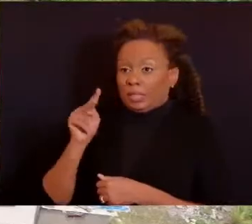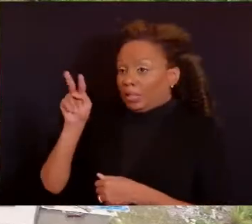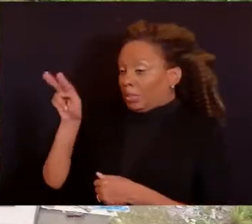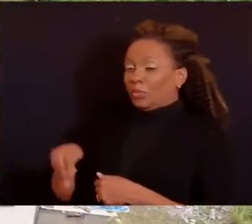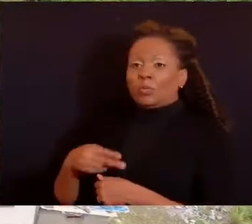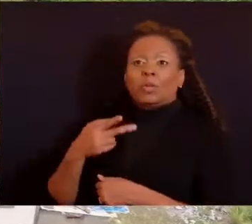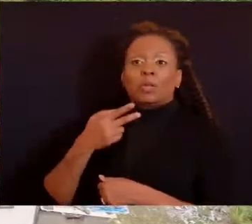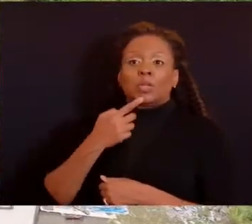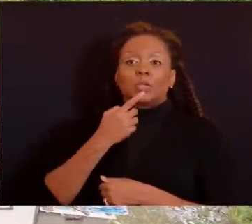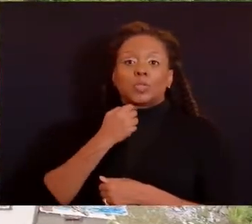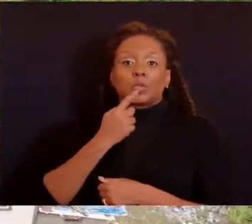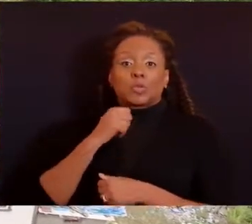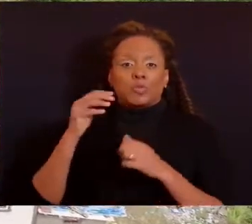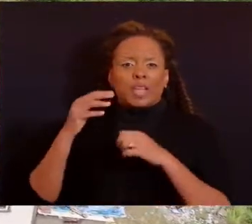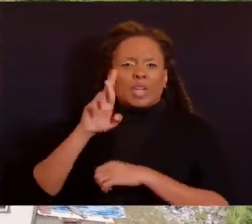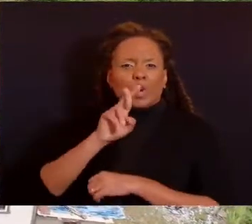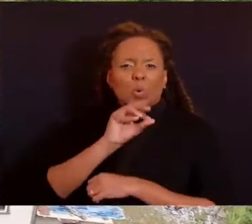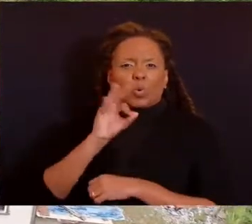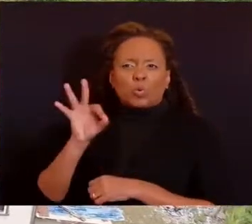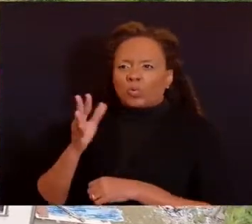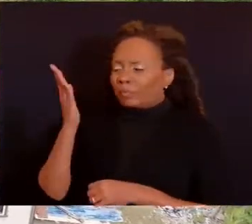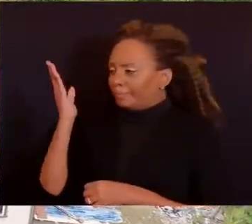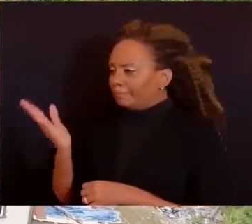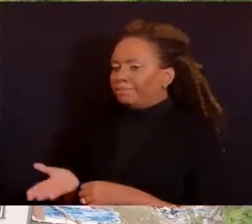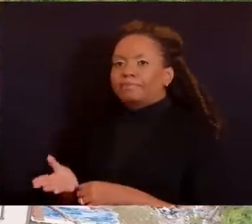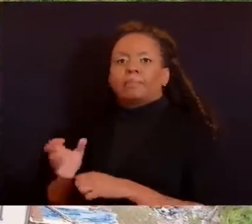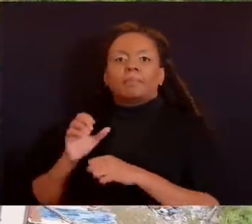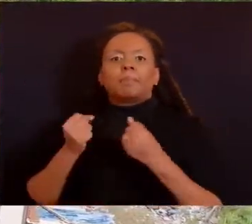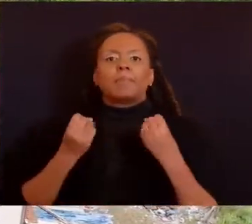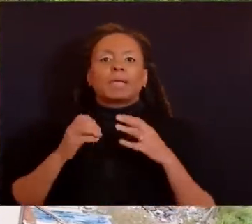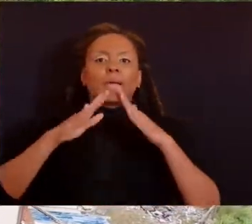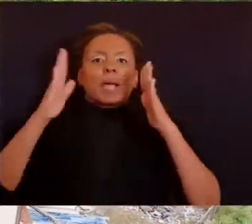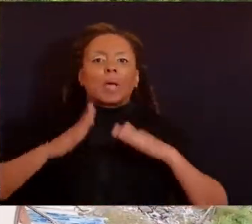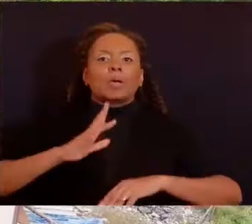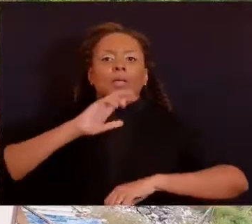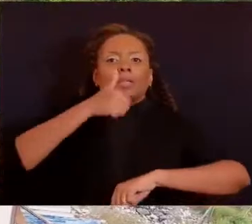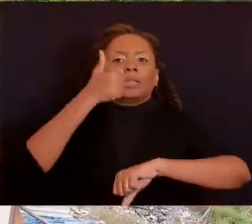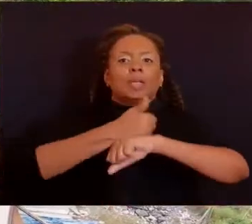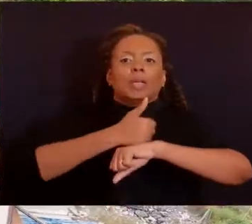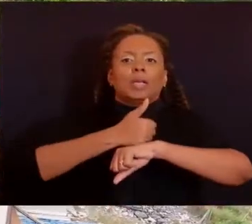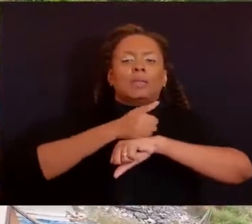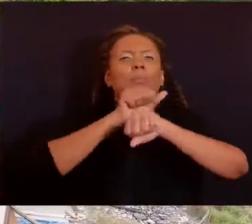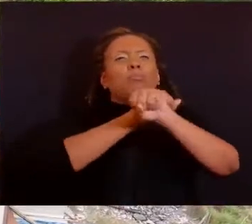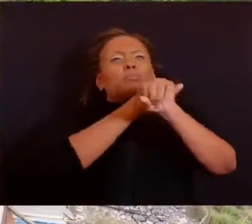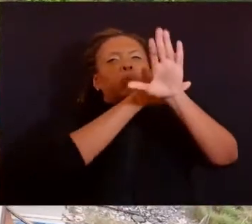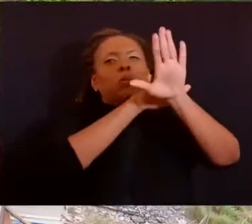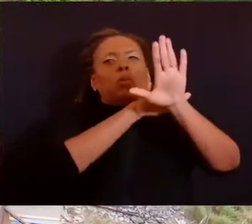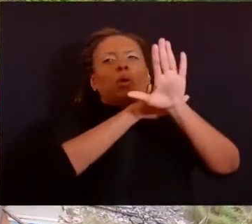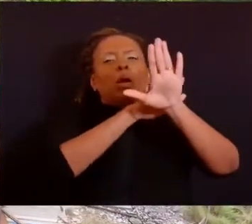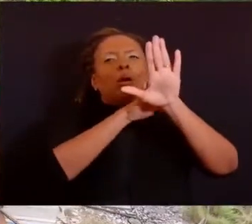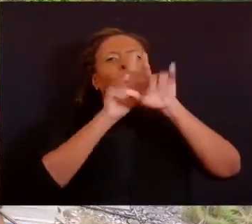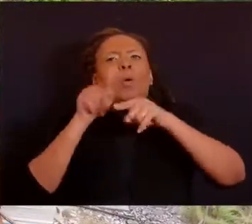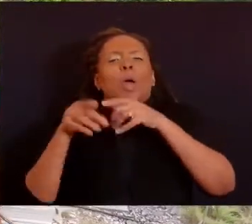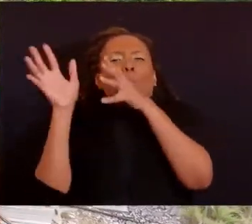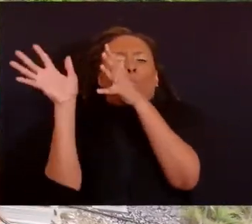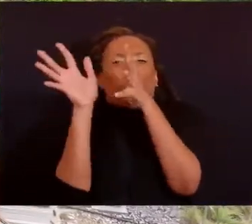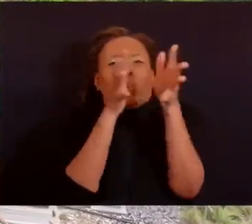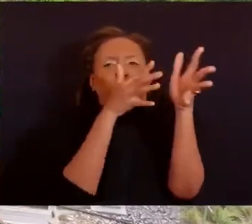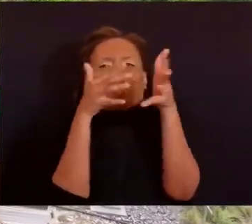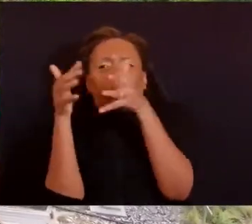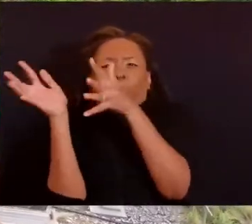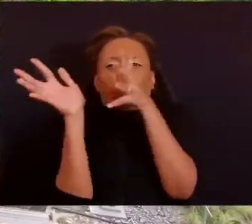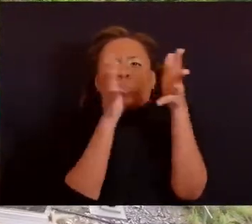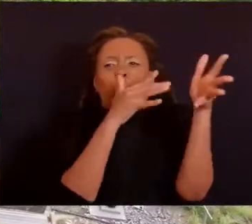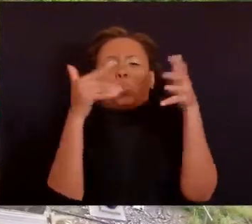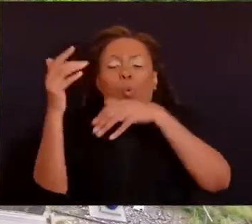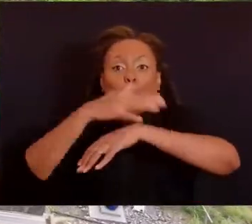that it was as a result of houses being on the cliff, and therefore how the wind took to the roof just made it peel off,